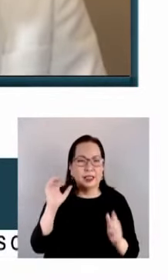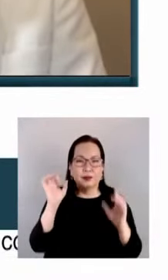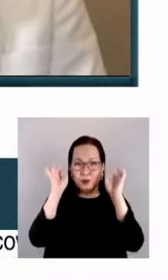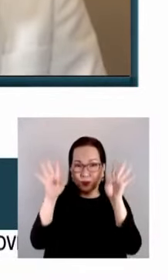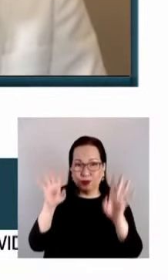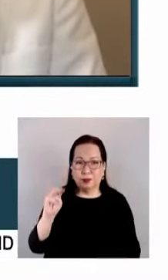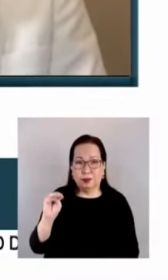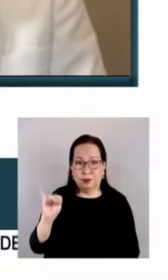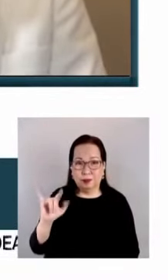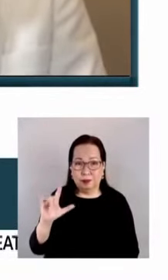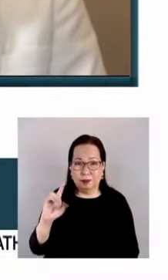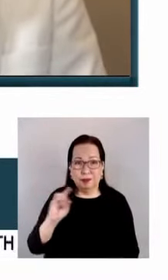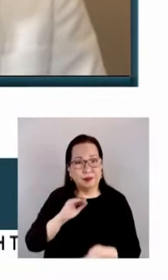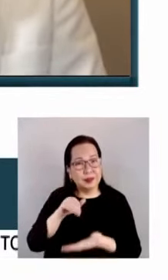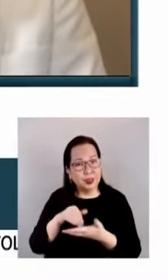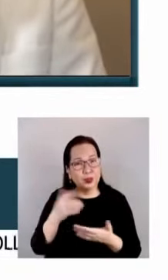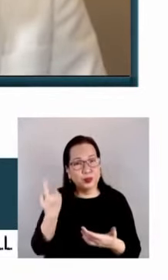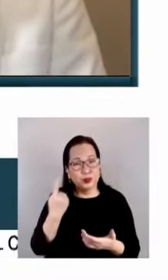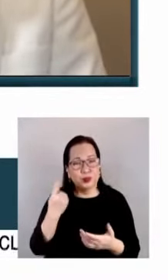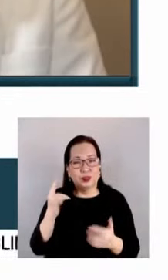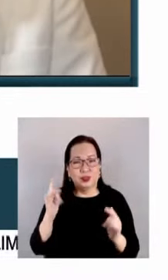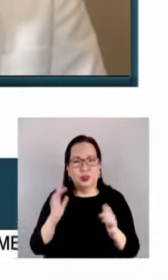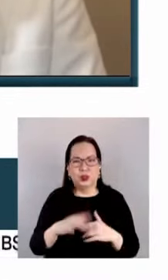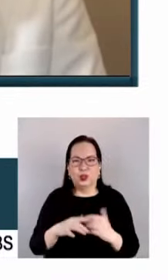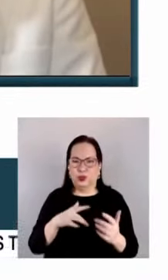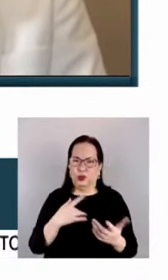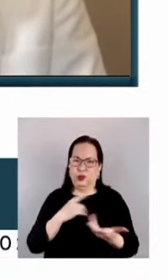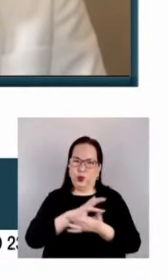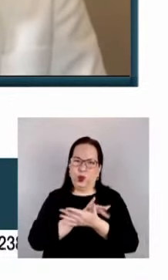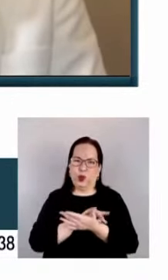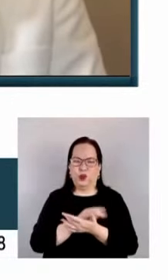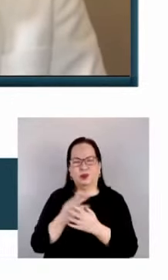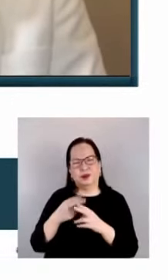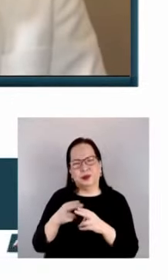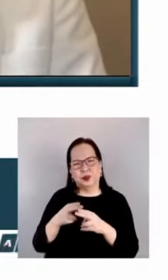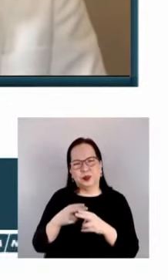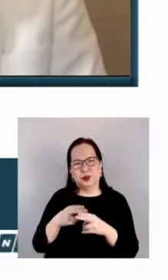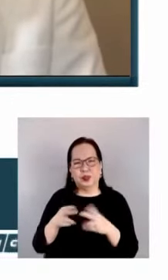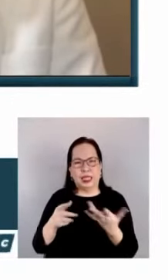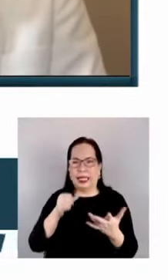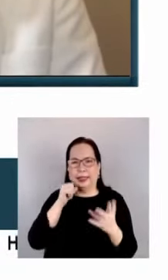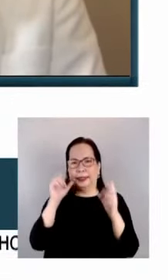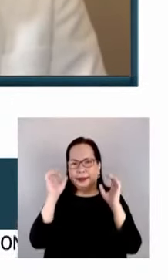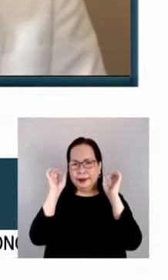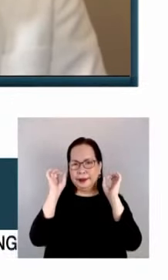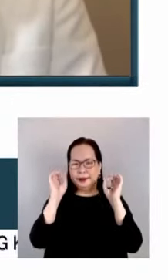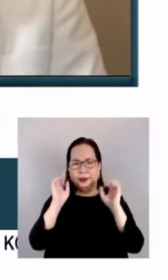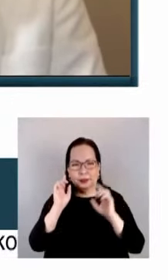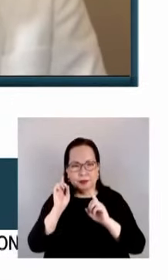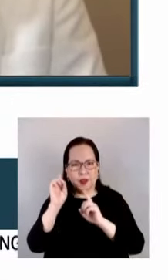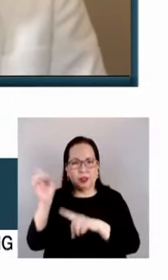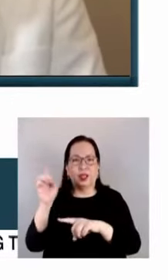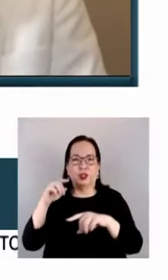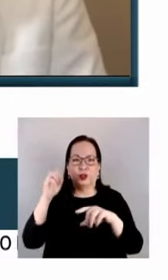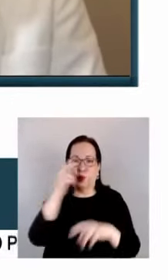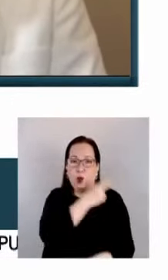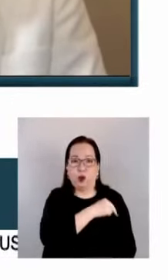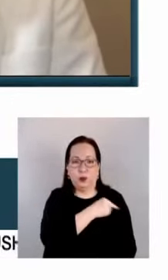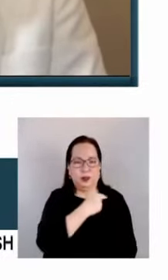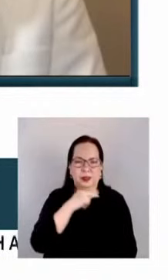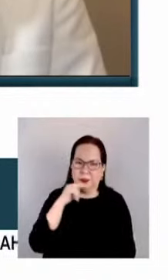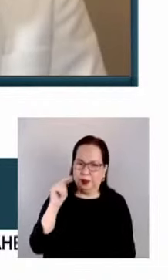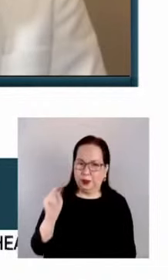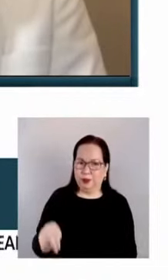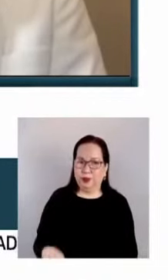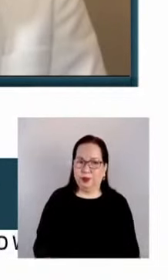do the test, because they believe this infection is only mild and they will not be in the hospital because of this. And especially because they've